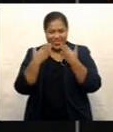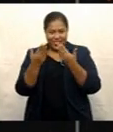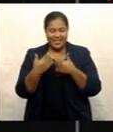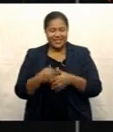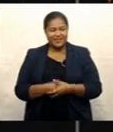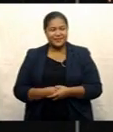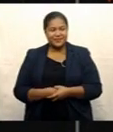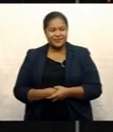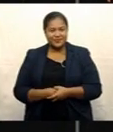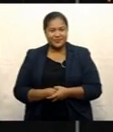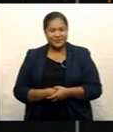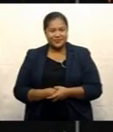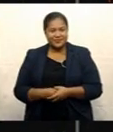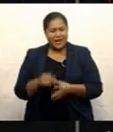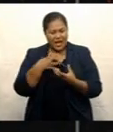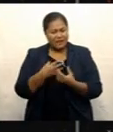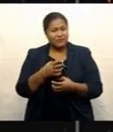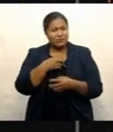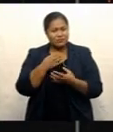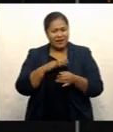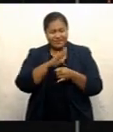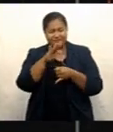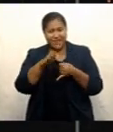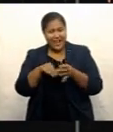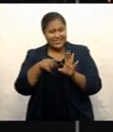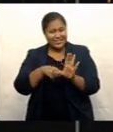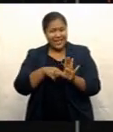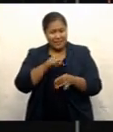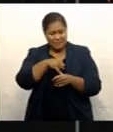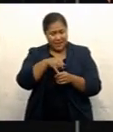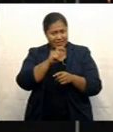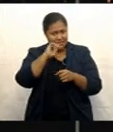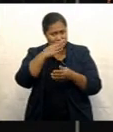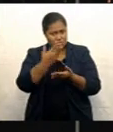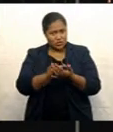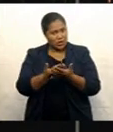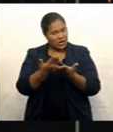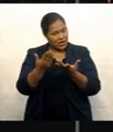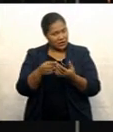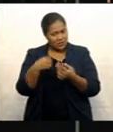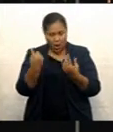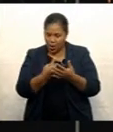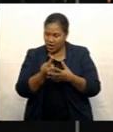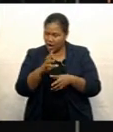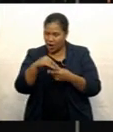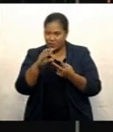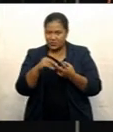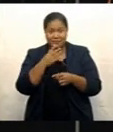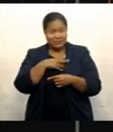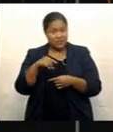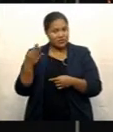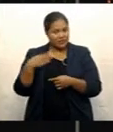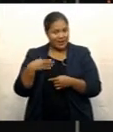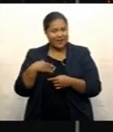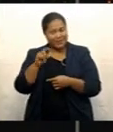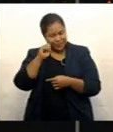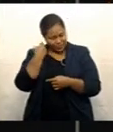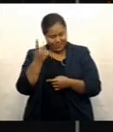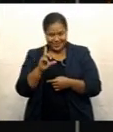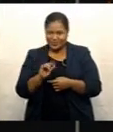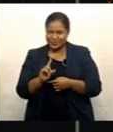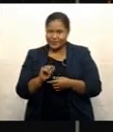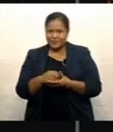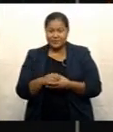Kritika. Recruiting final year medical students during the outbreak is an option that the Ministry of Health is considering.